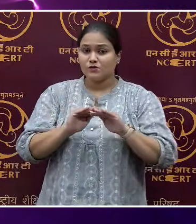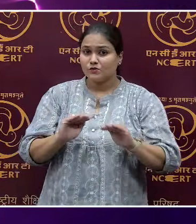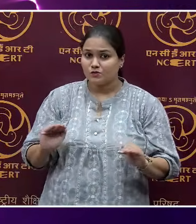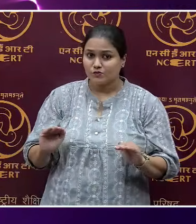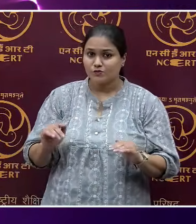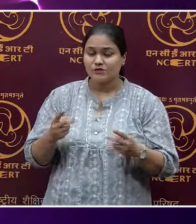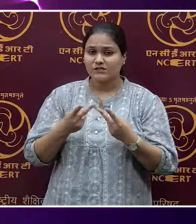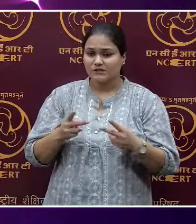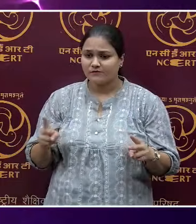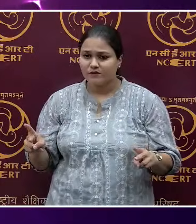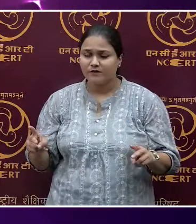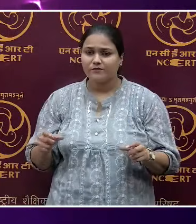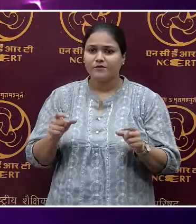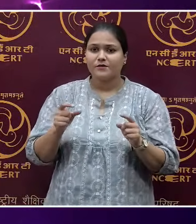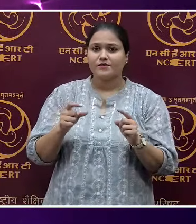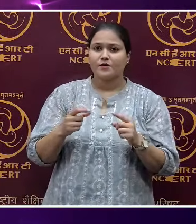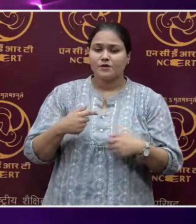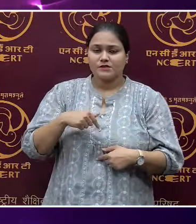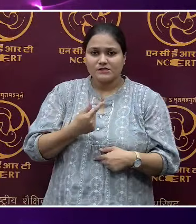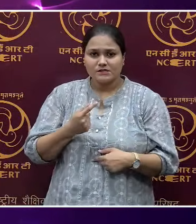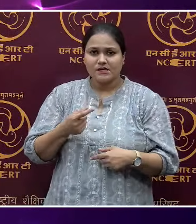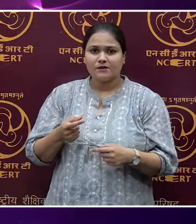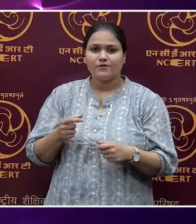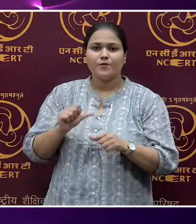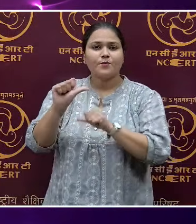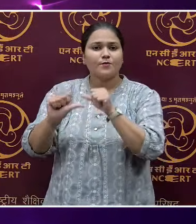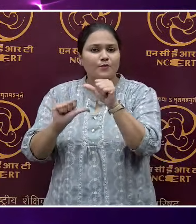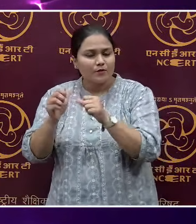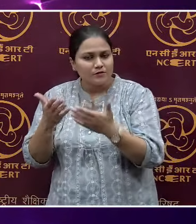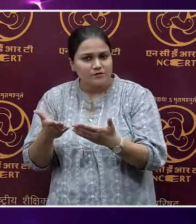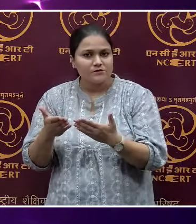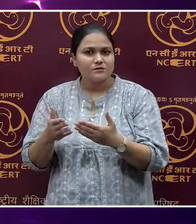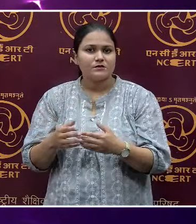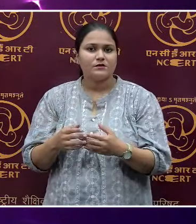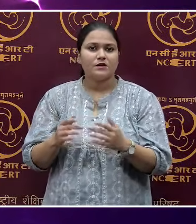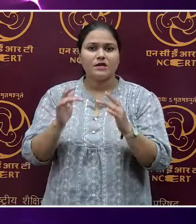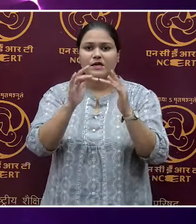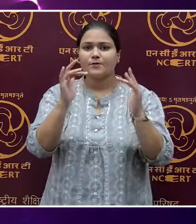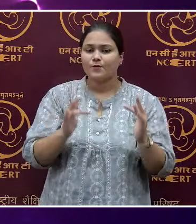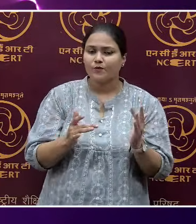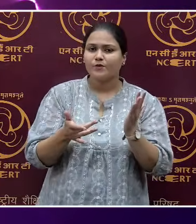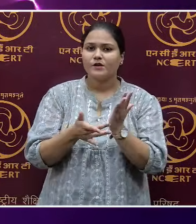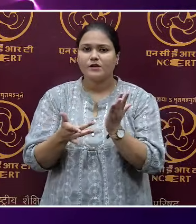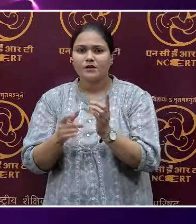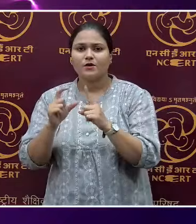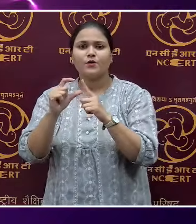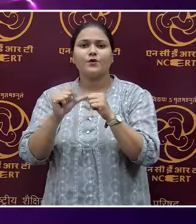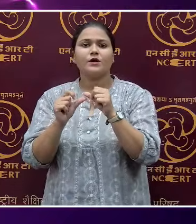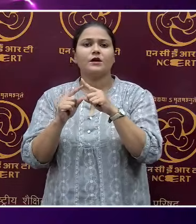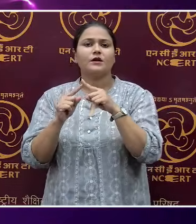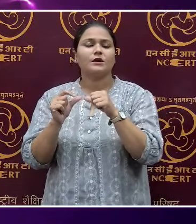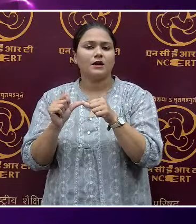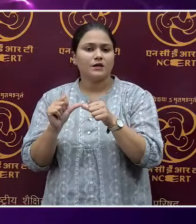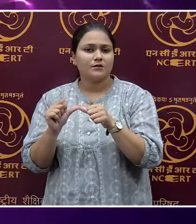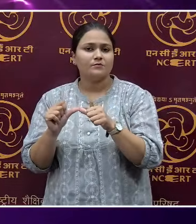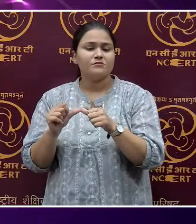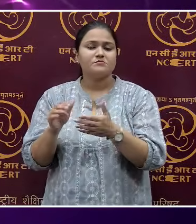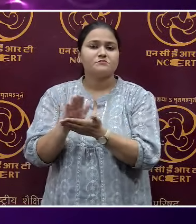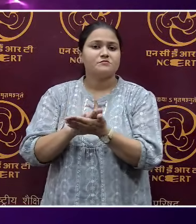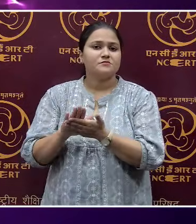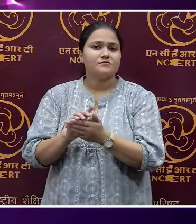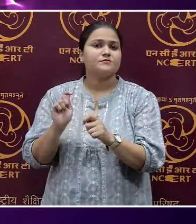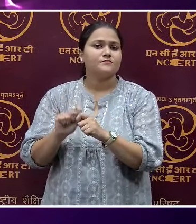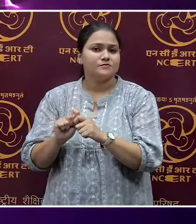different practical experiment like programming, networking and database work without any physical lab. Okay.